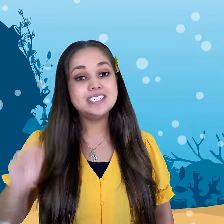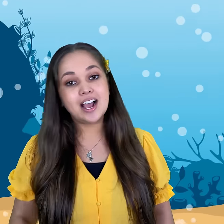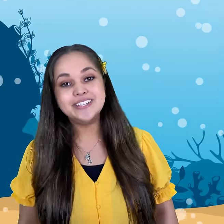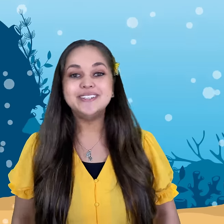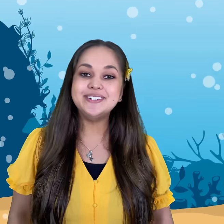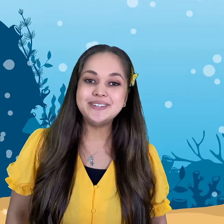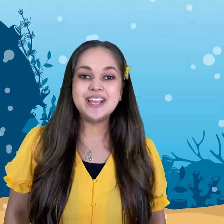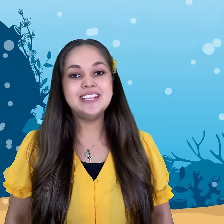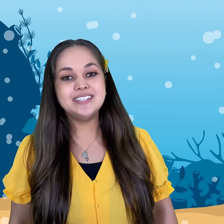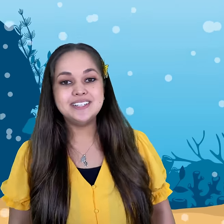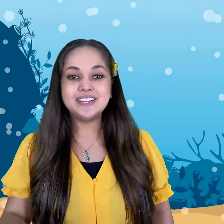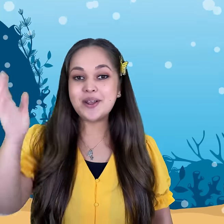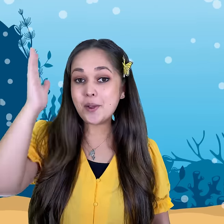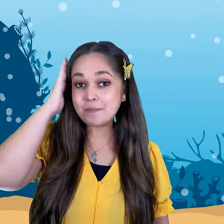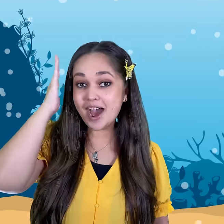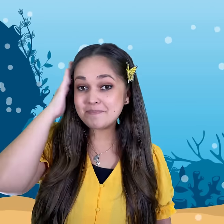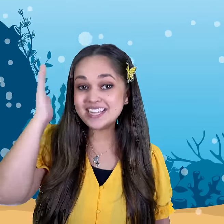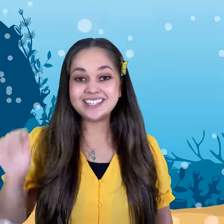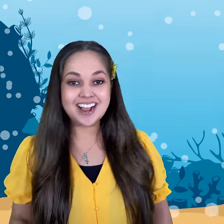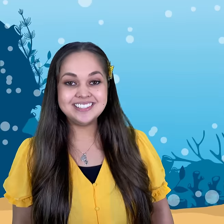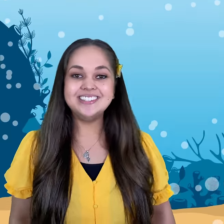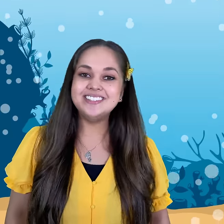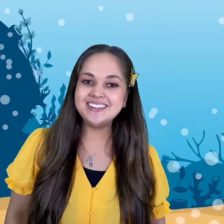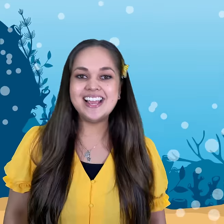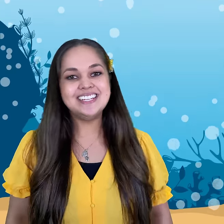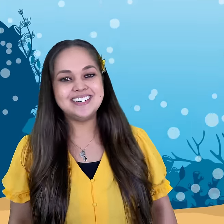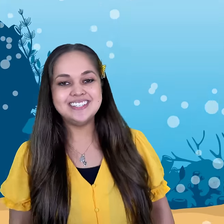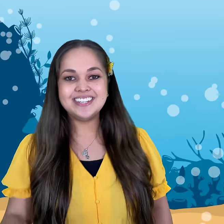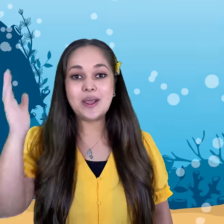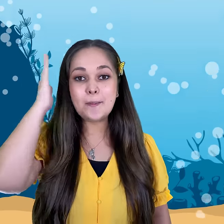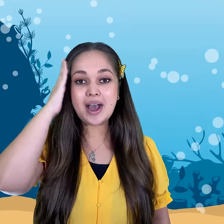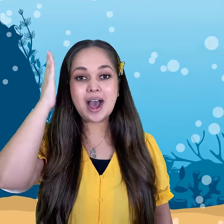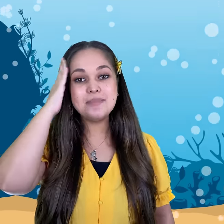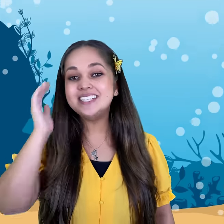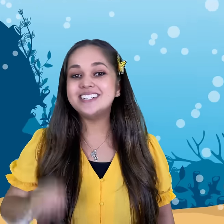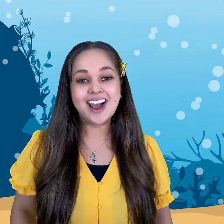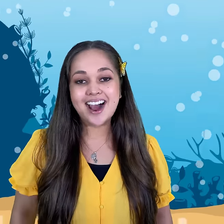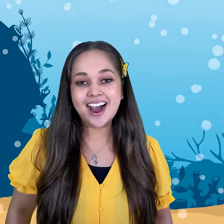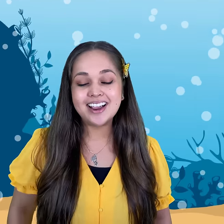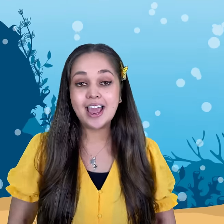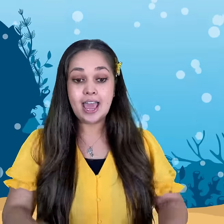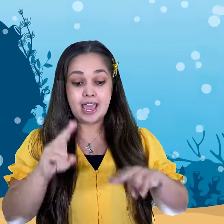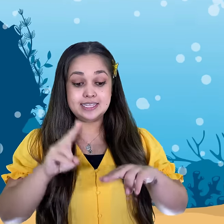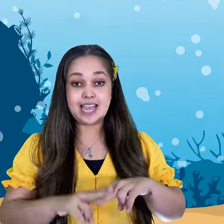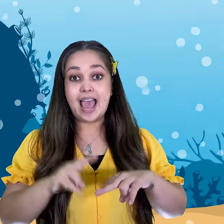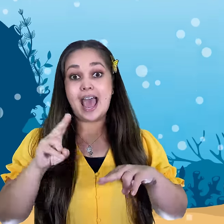mommy shark did do, mommy shark did do, mommy